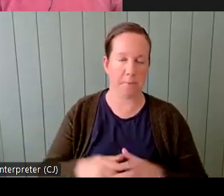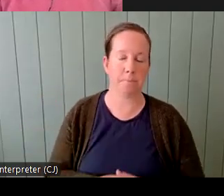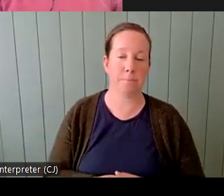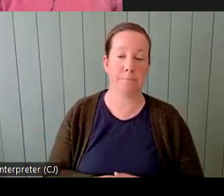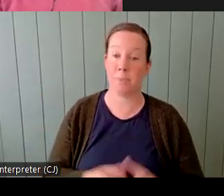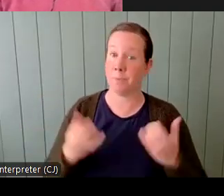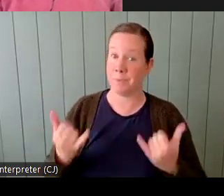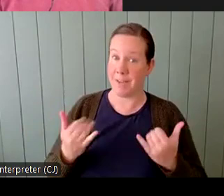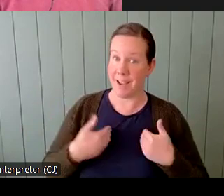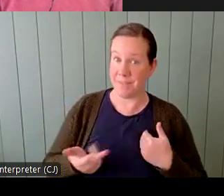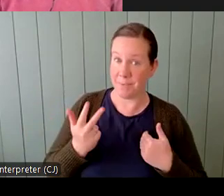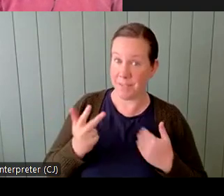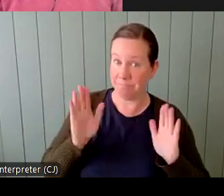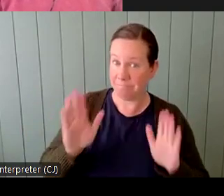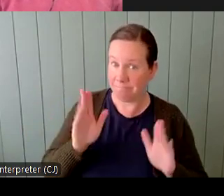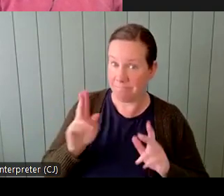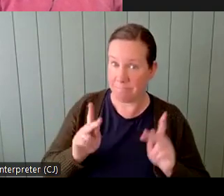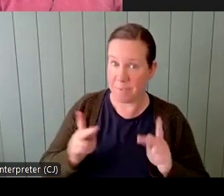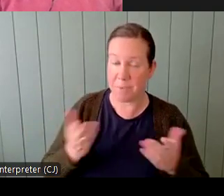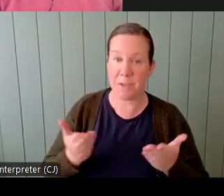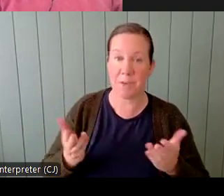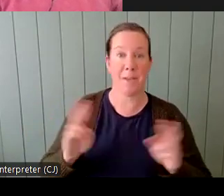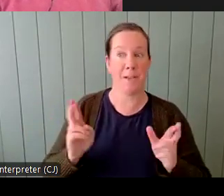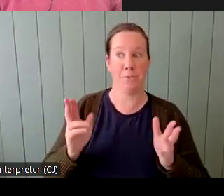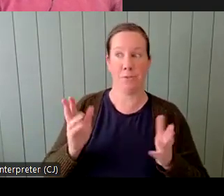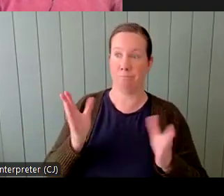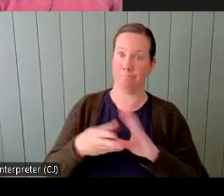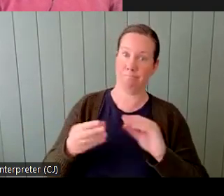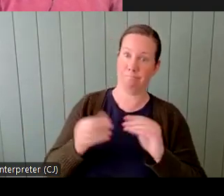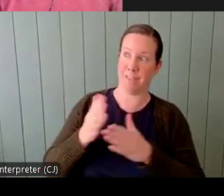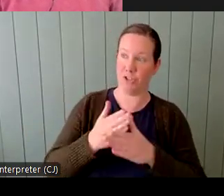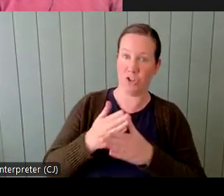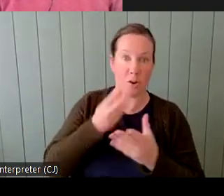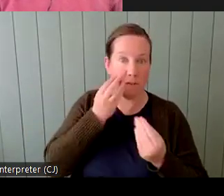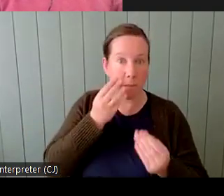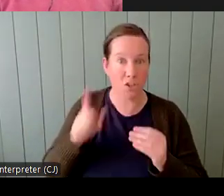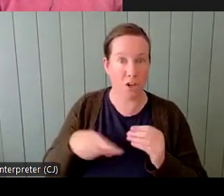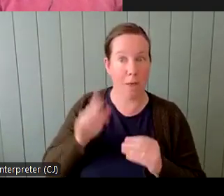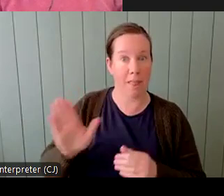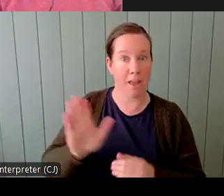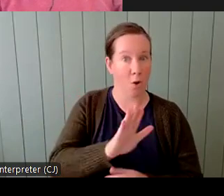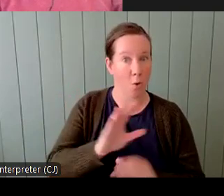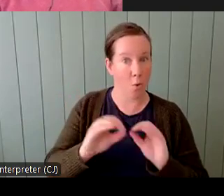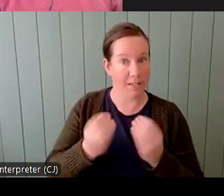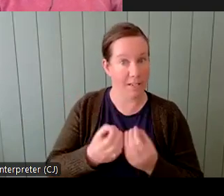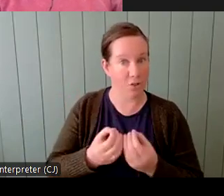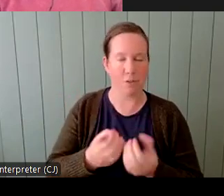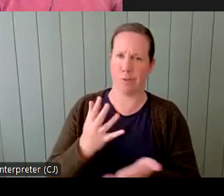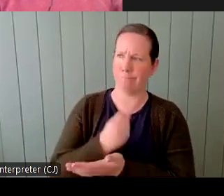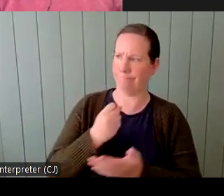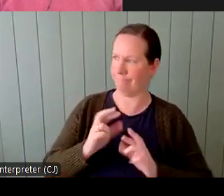to share information about their organizations with us. So let's get